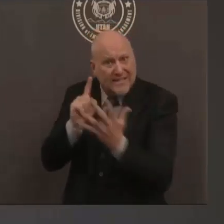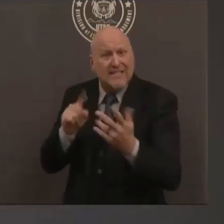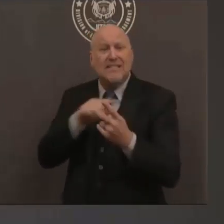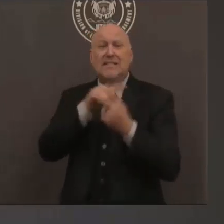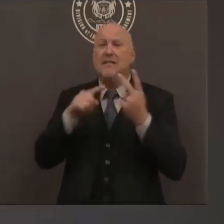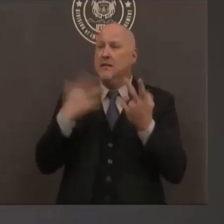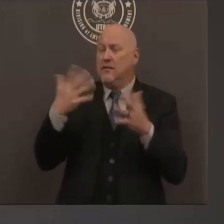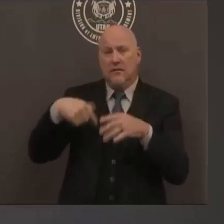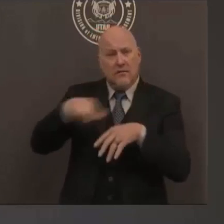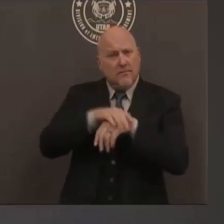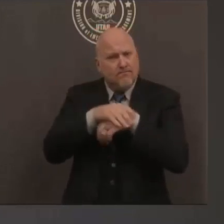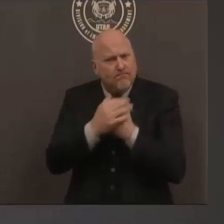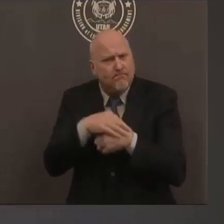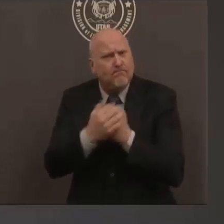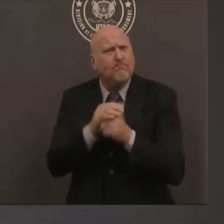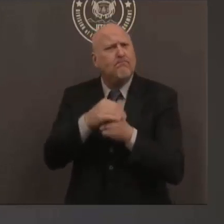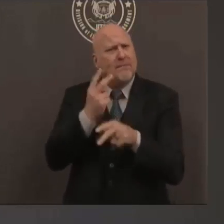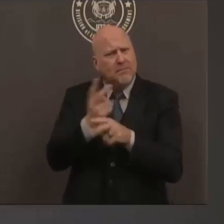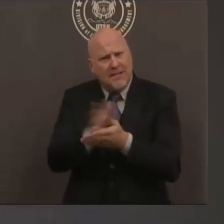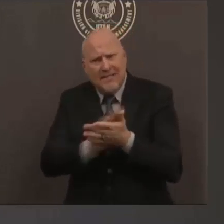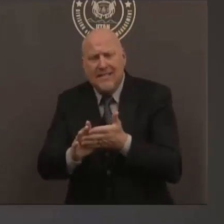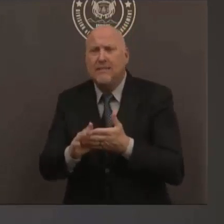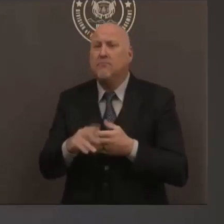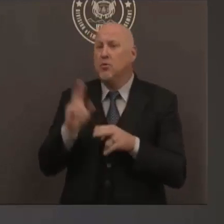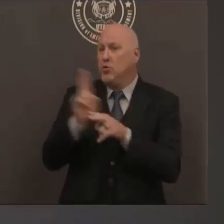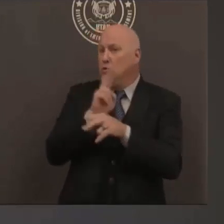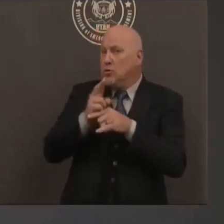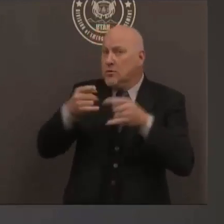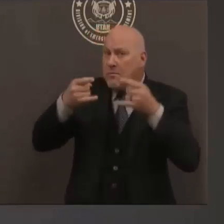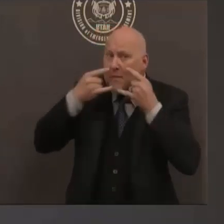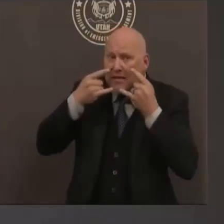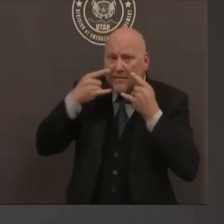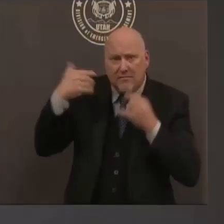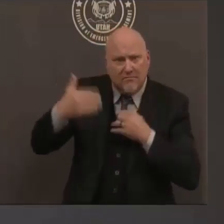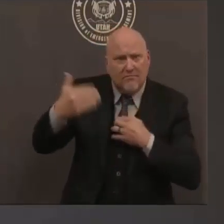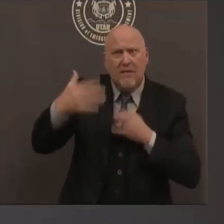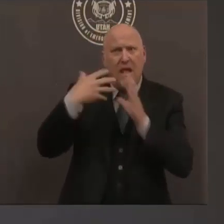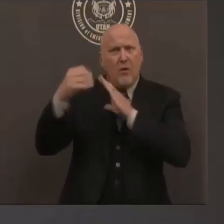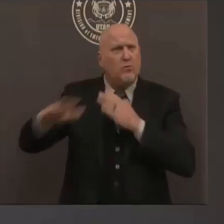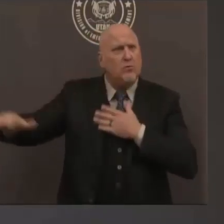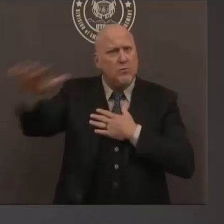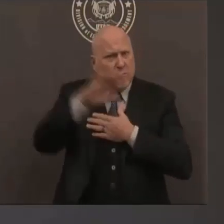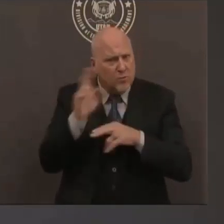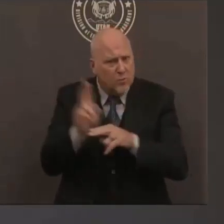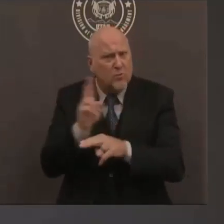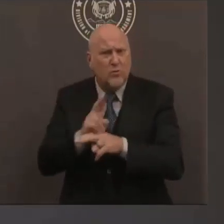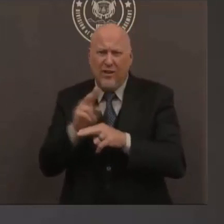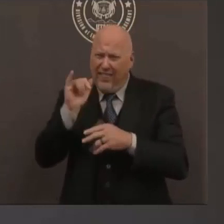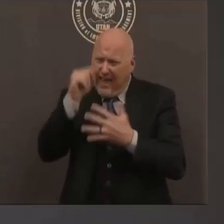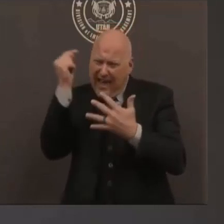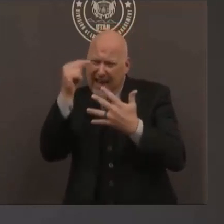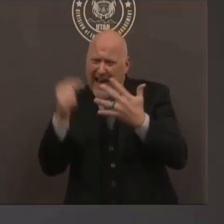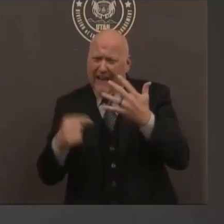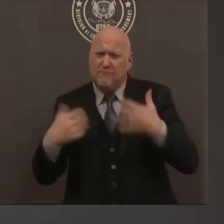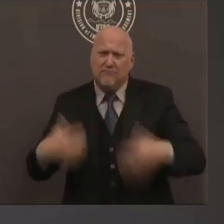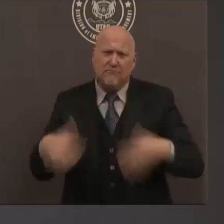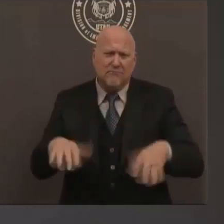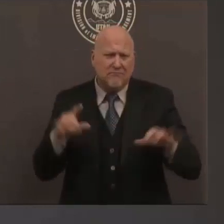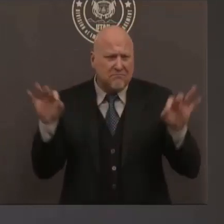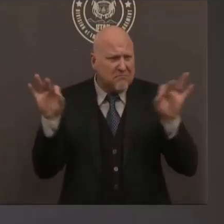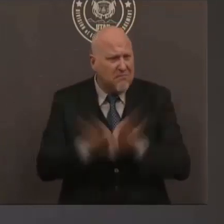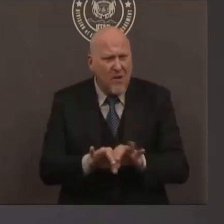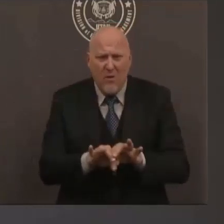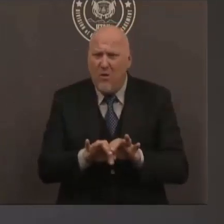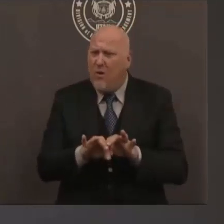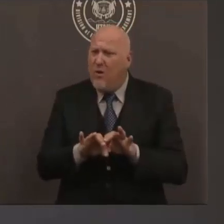it, wearing masks and such things. That's helped us as we move the dial when it comes to the trajectory of